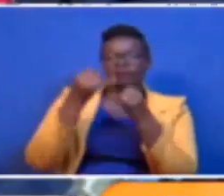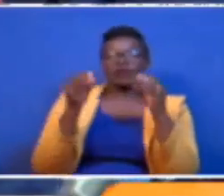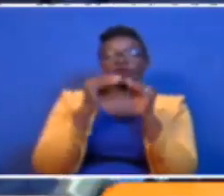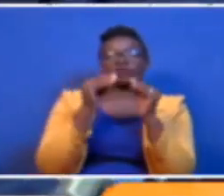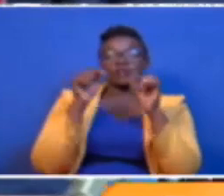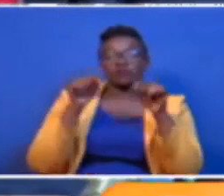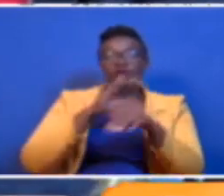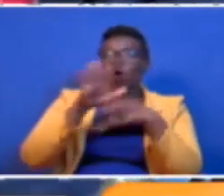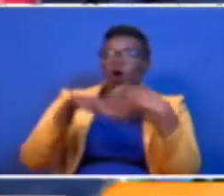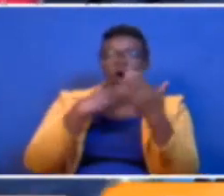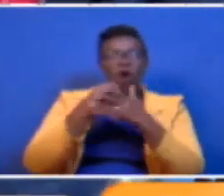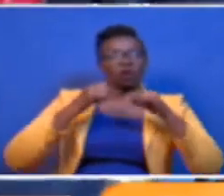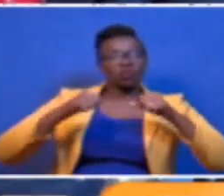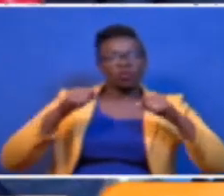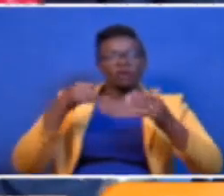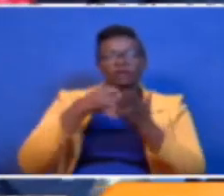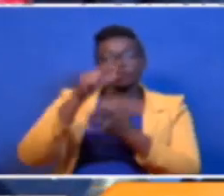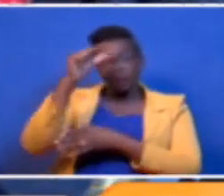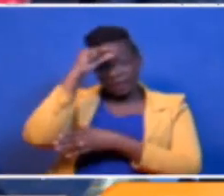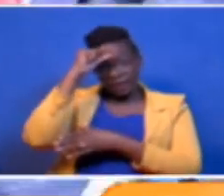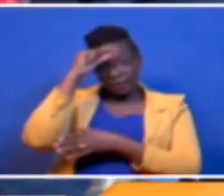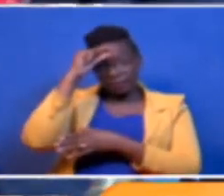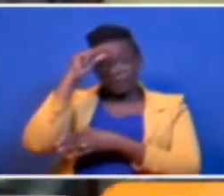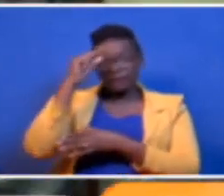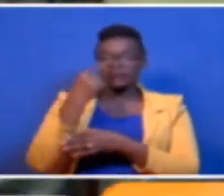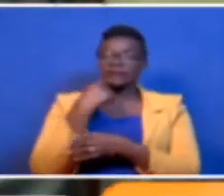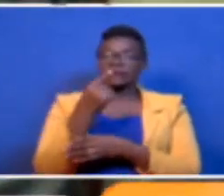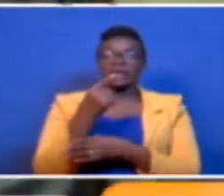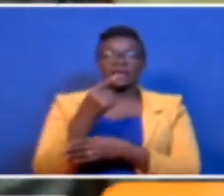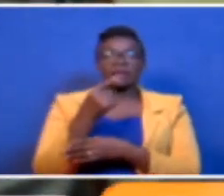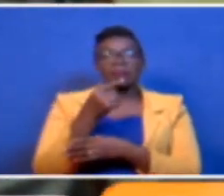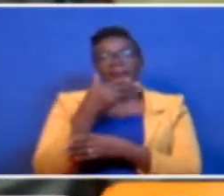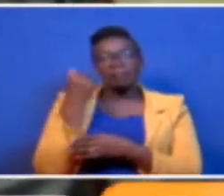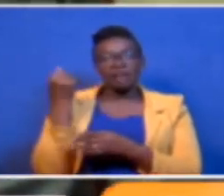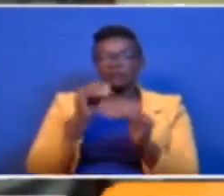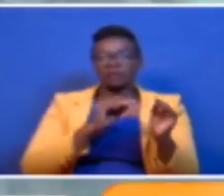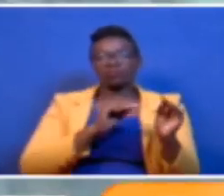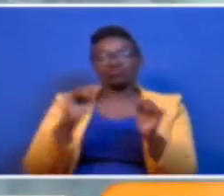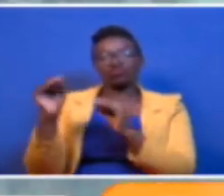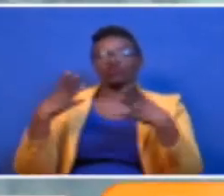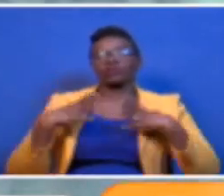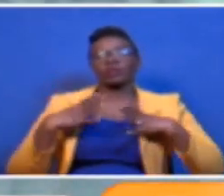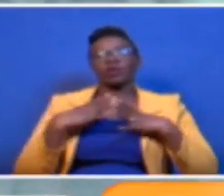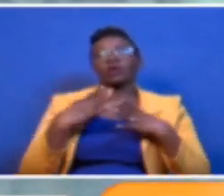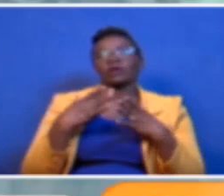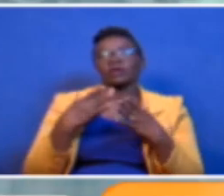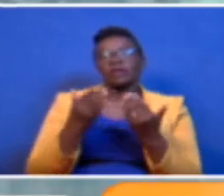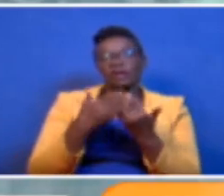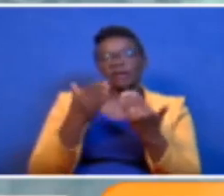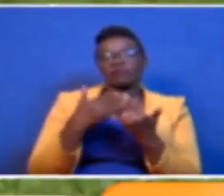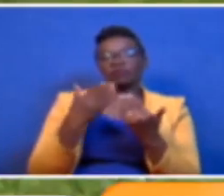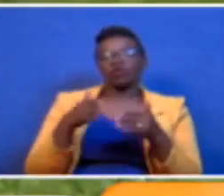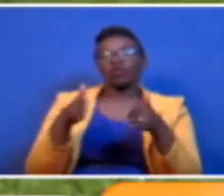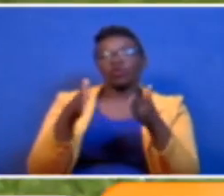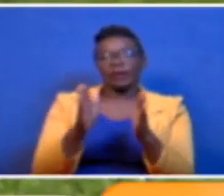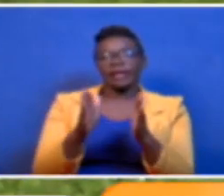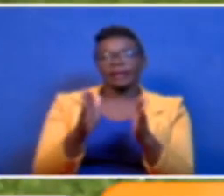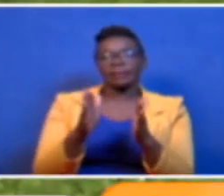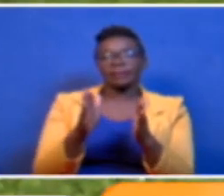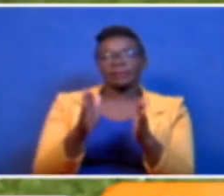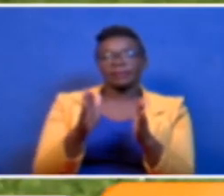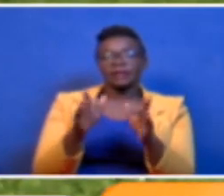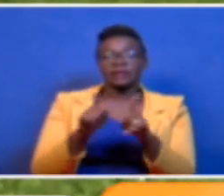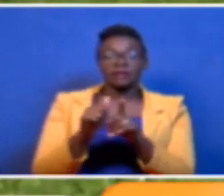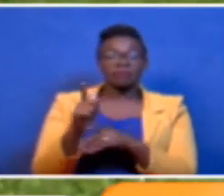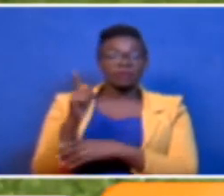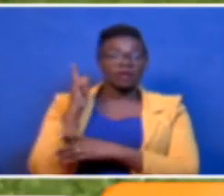all stakeholders, including the government, preferred the evictions in a humane way route. This based on the legal and financial cost of doing so.